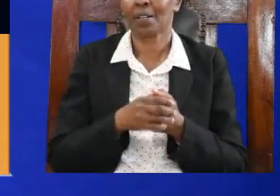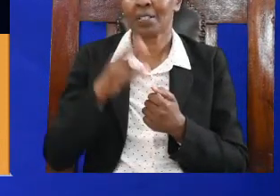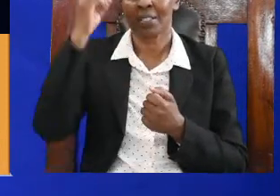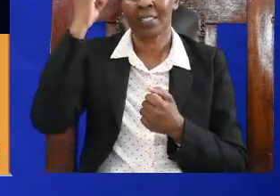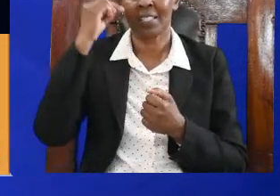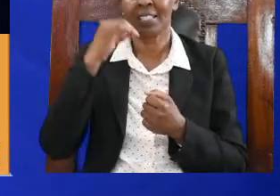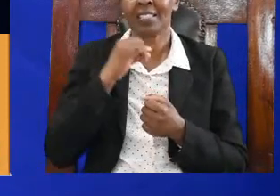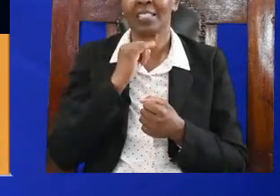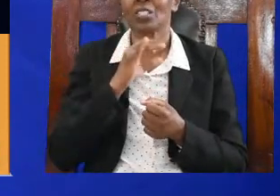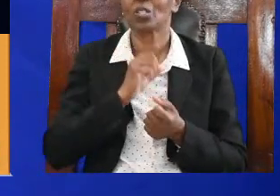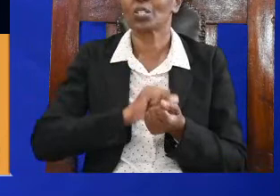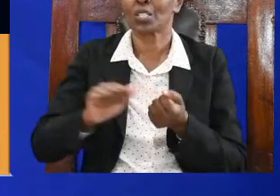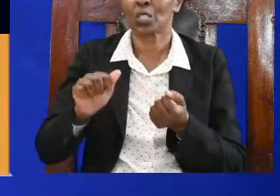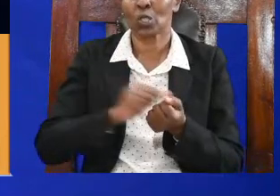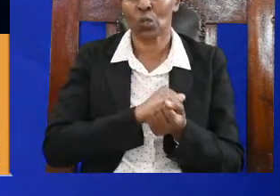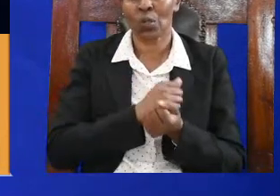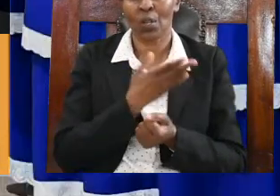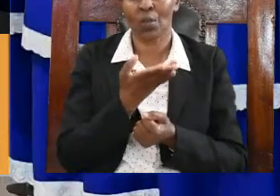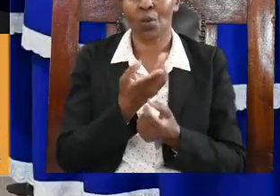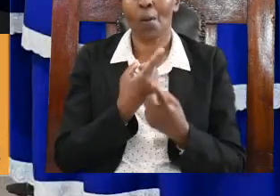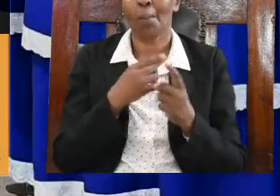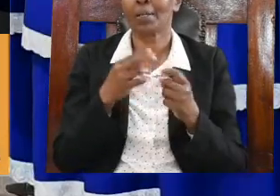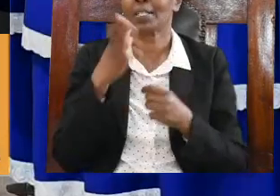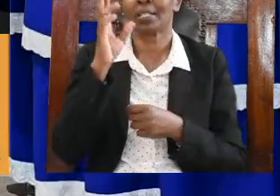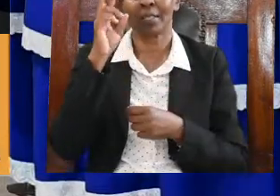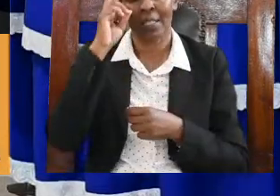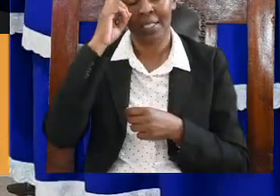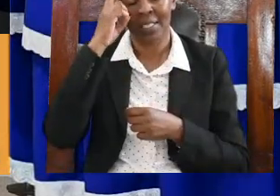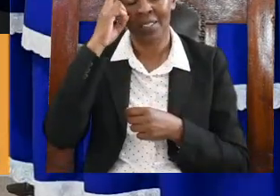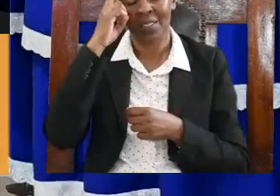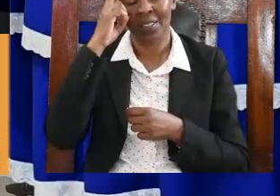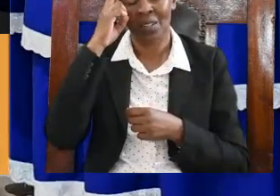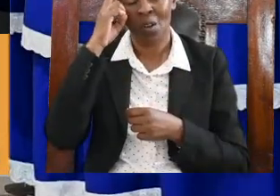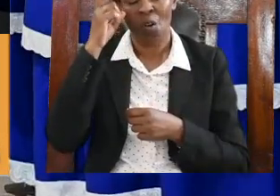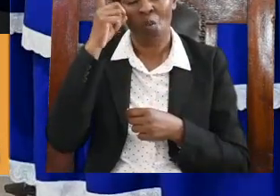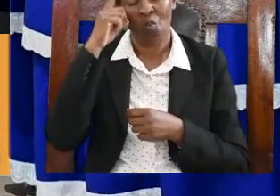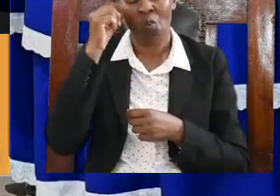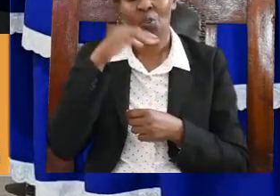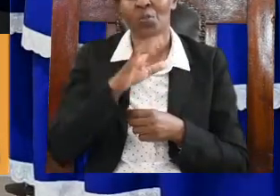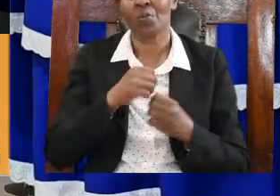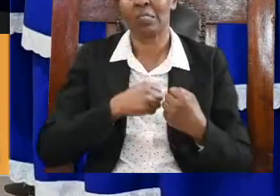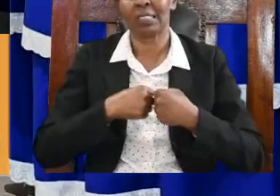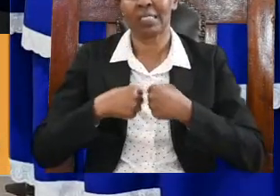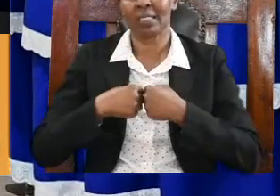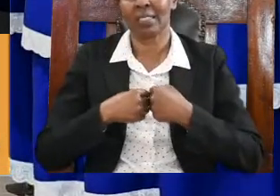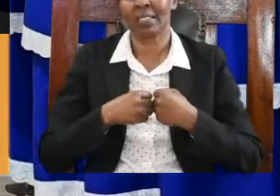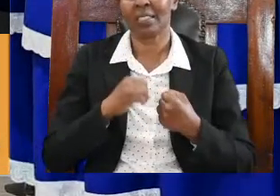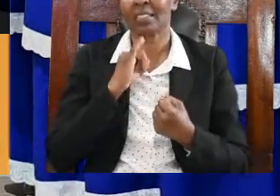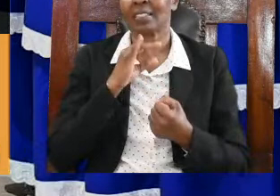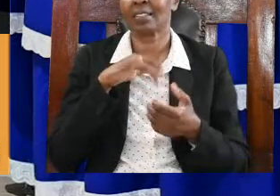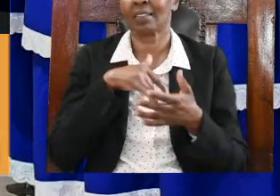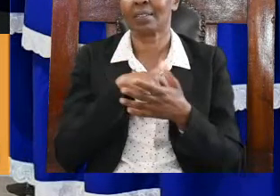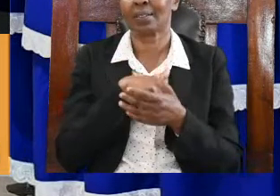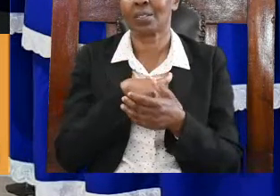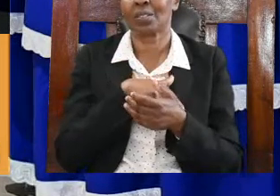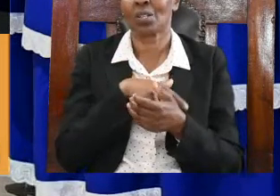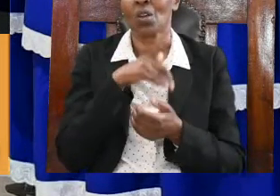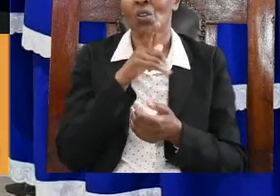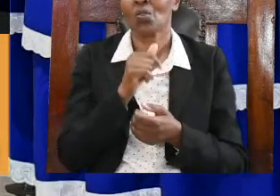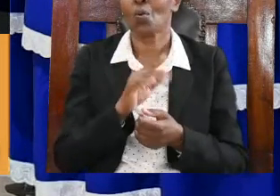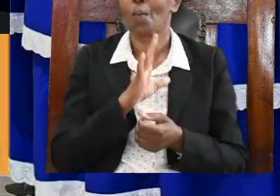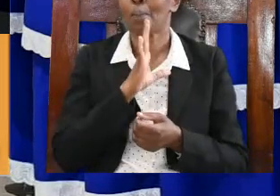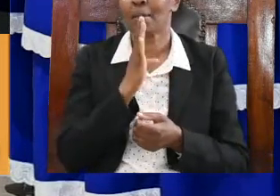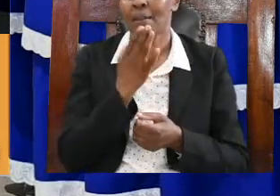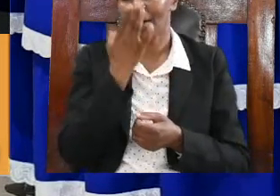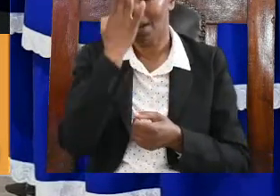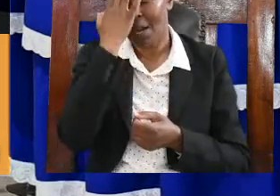really put you down. But God's reason for our suffering is so that we may be